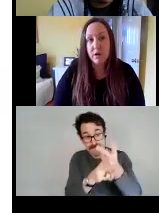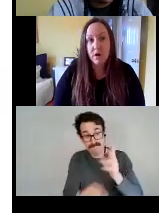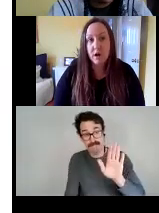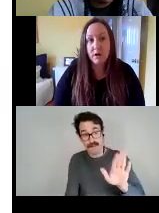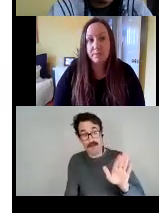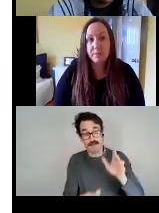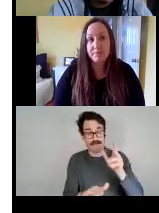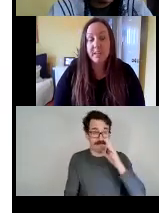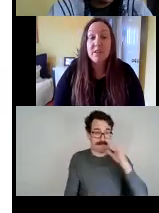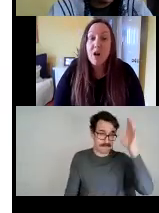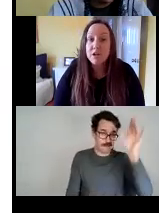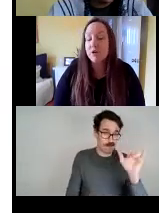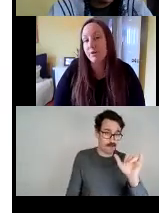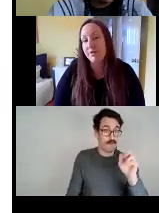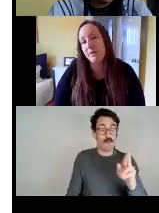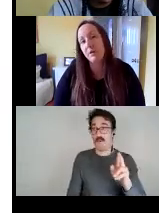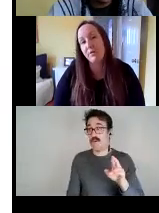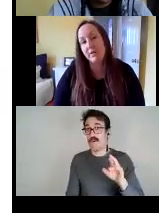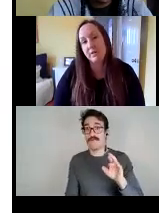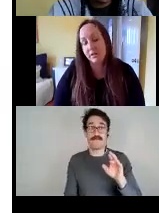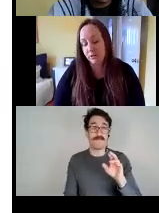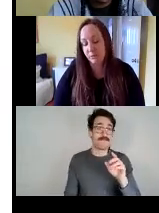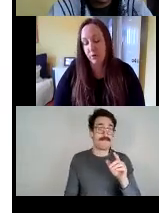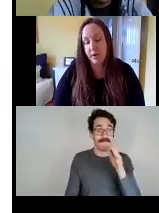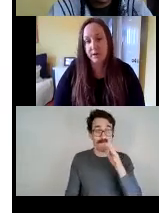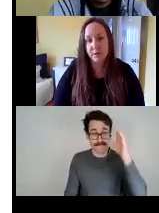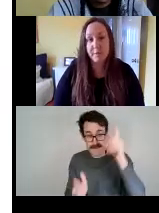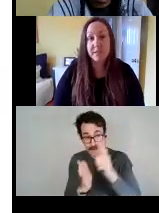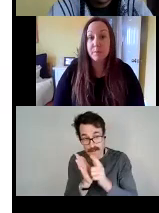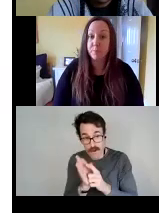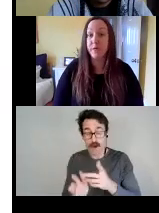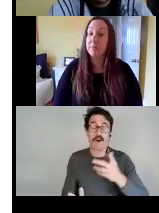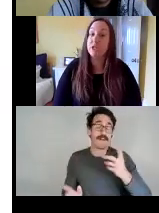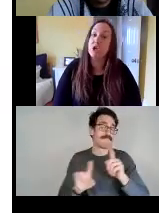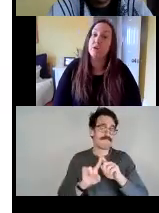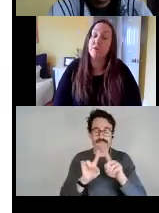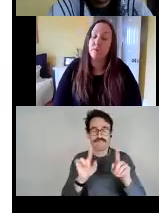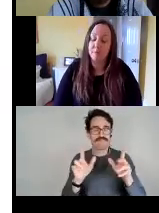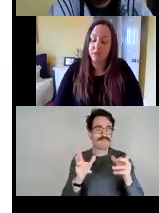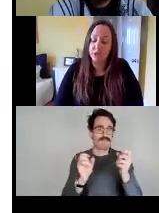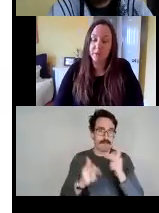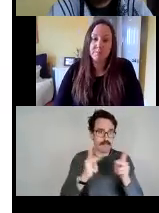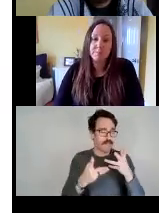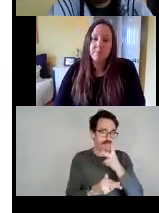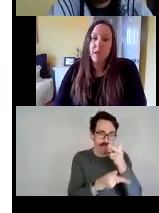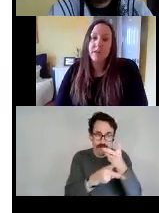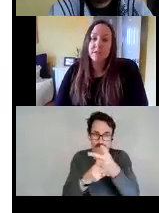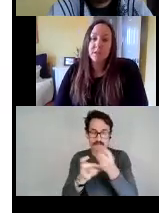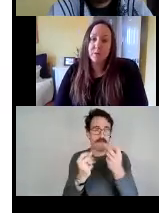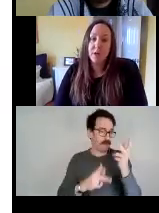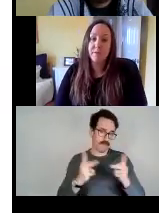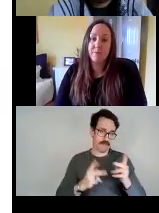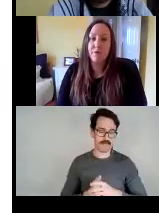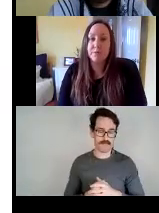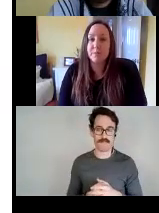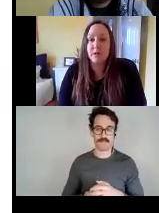other in-laws or other family or friends that they're supporting. So that makes up a pretty big chunk of the population. These